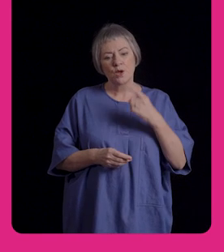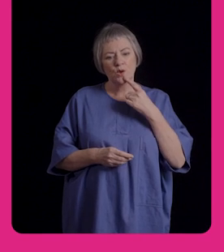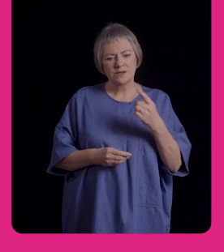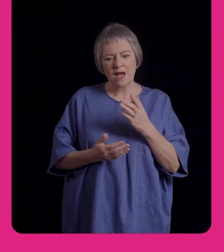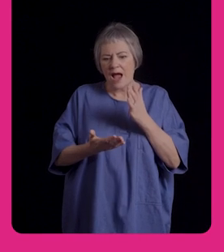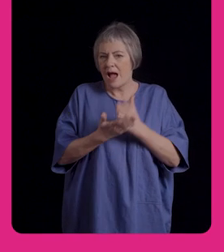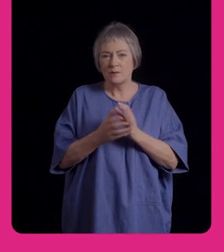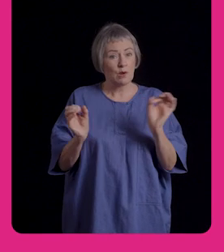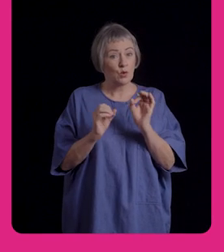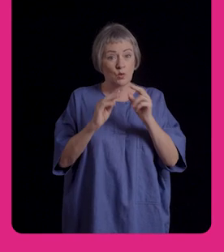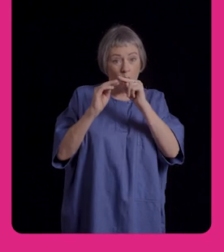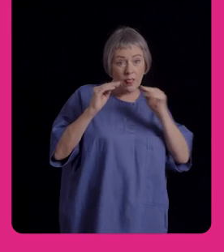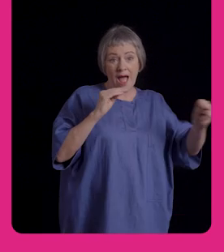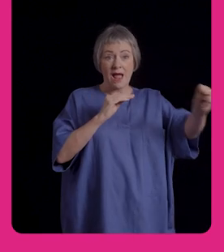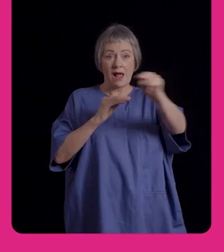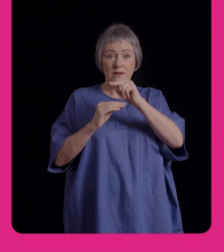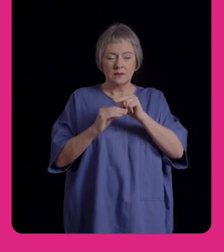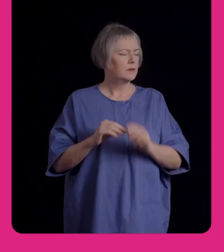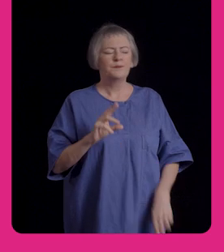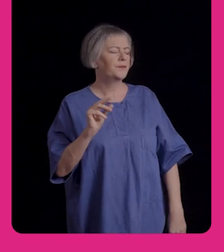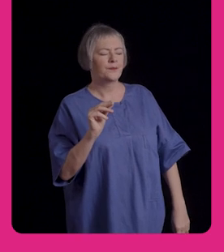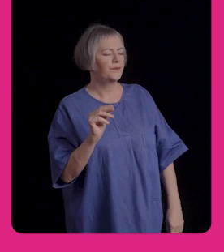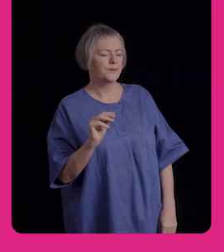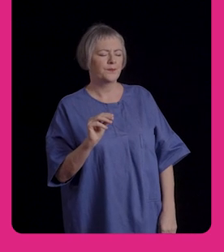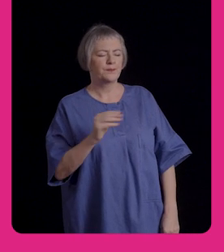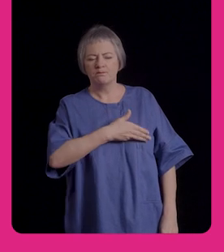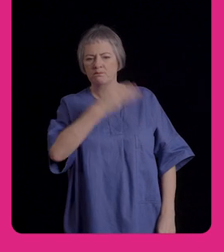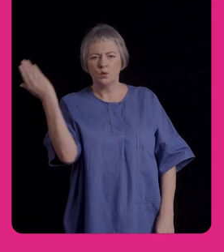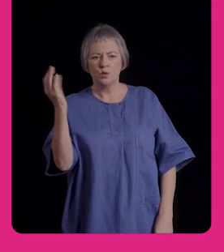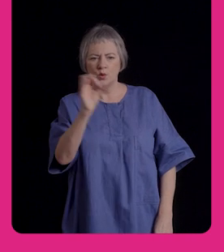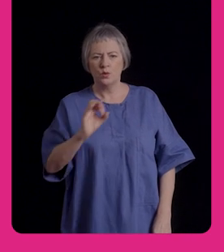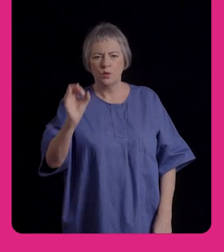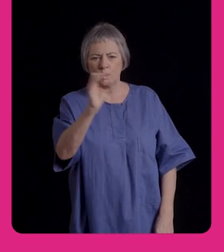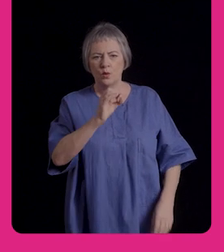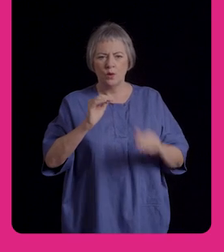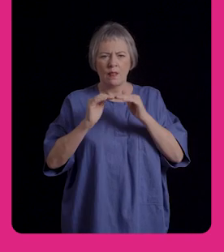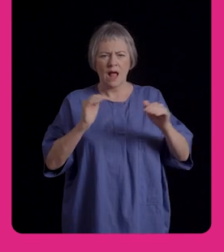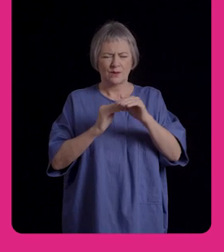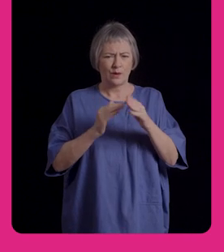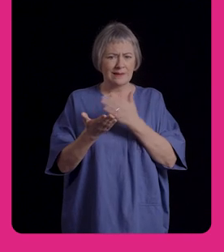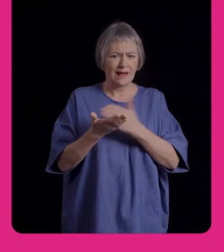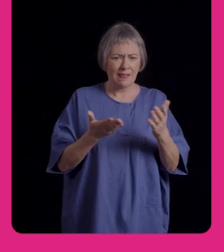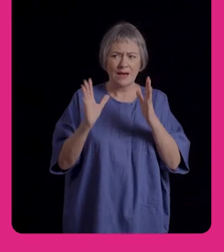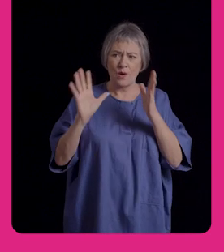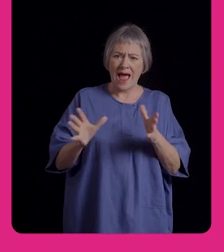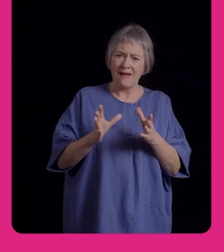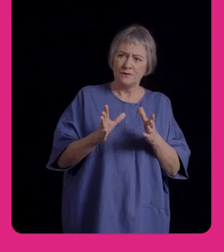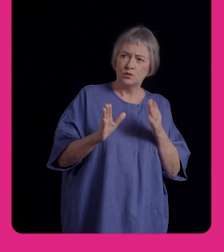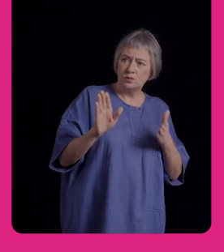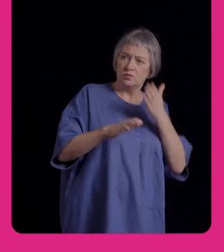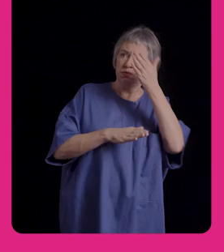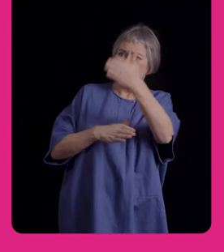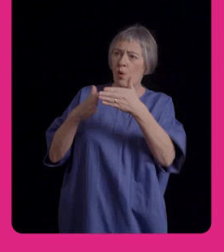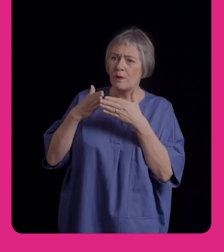You said there was absolutely no land. No, you don't see any land. Well, it's clear then we have to make for the